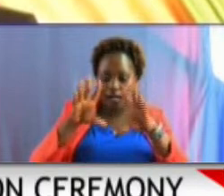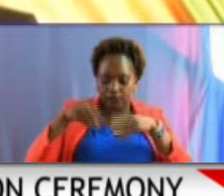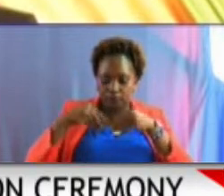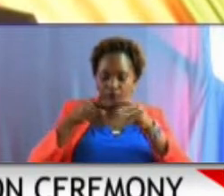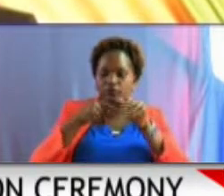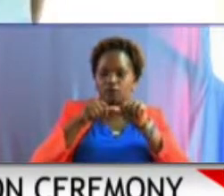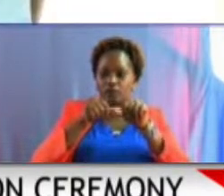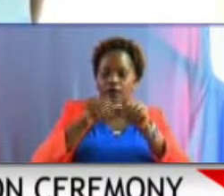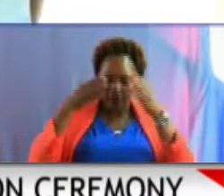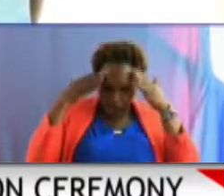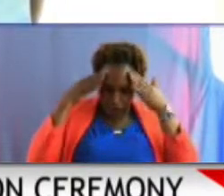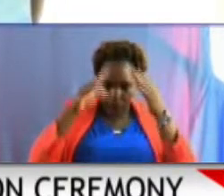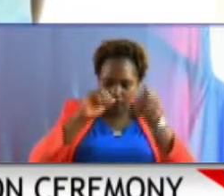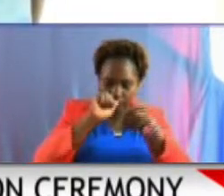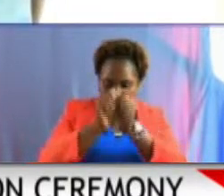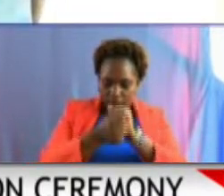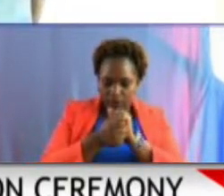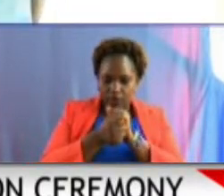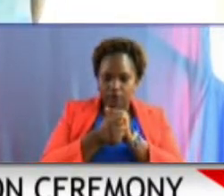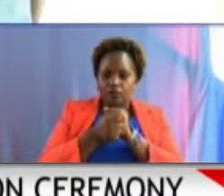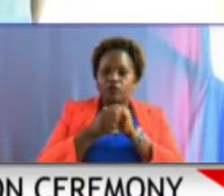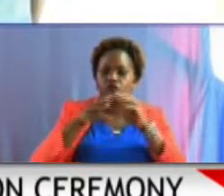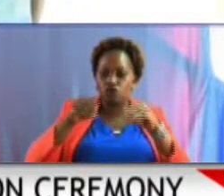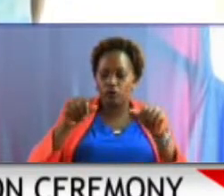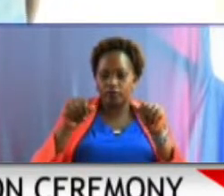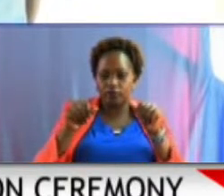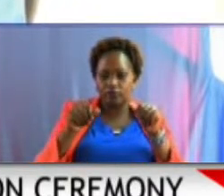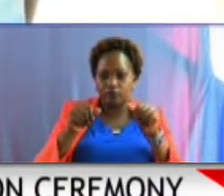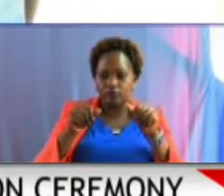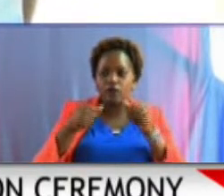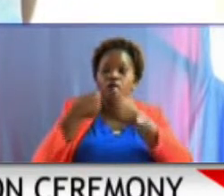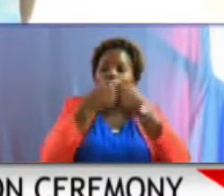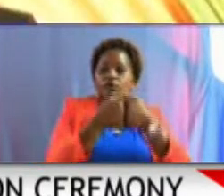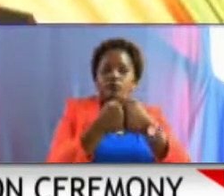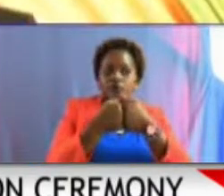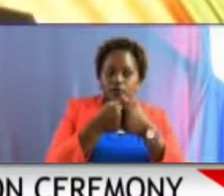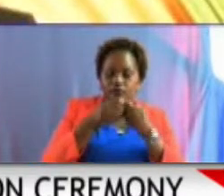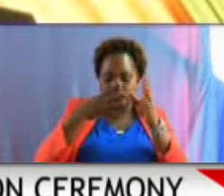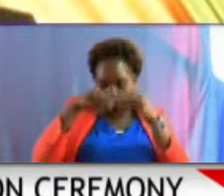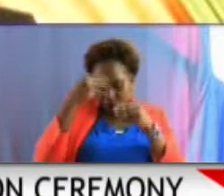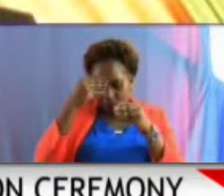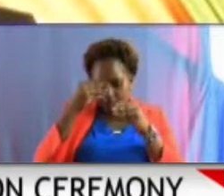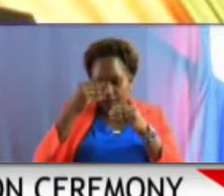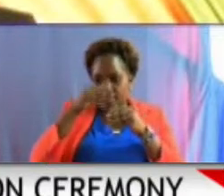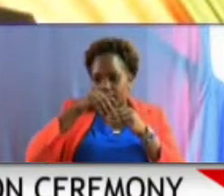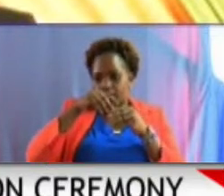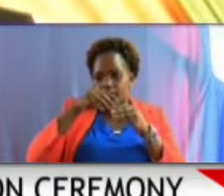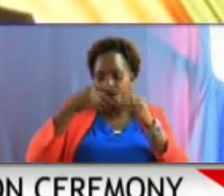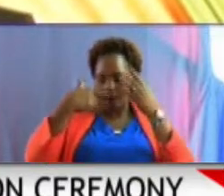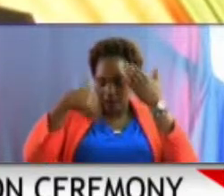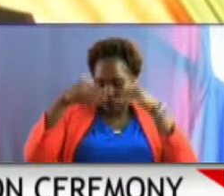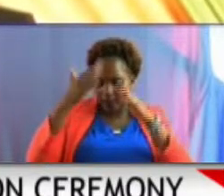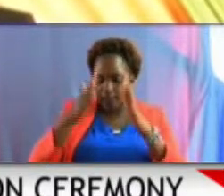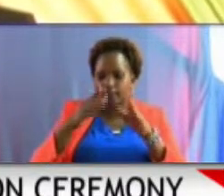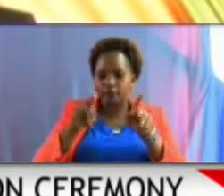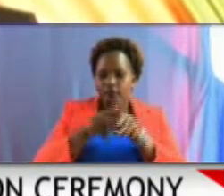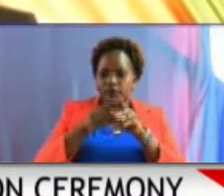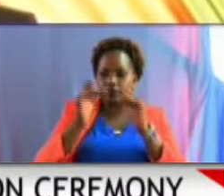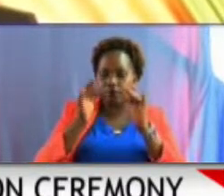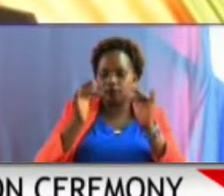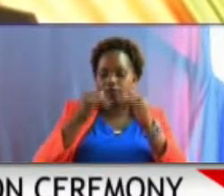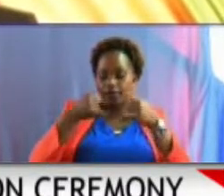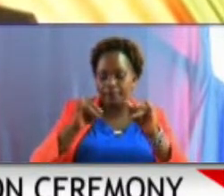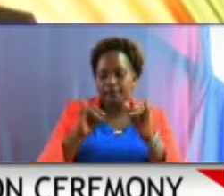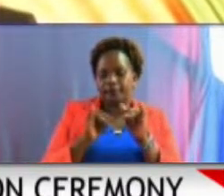focus must shift to addressing the key issues of quality and the challenges facing the students and lecturers in the process of e-learning